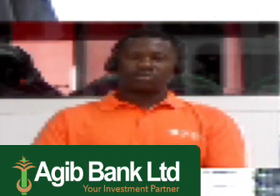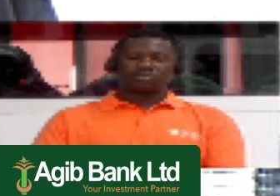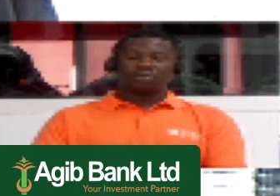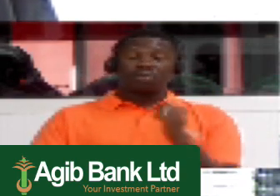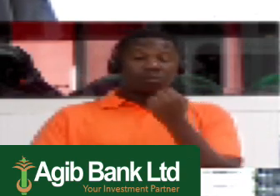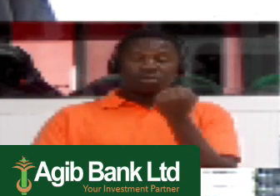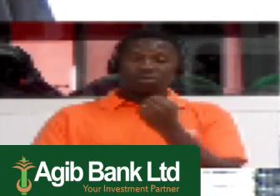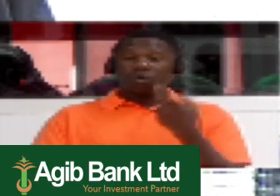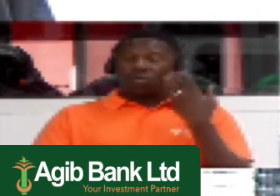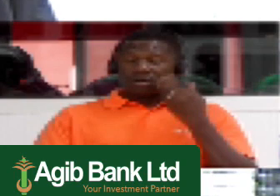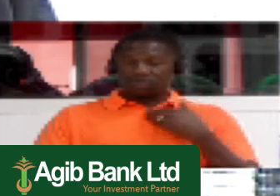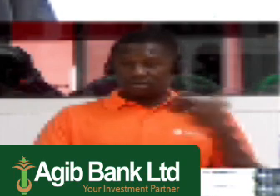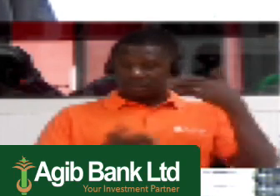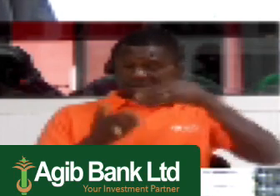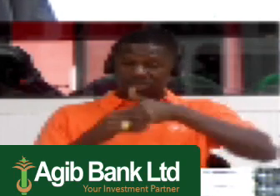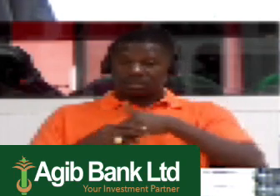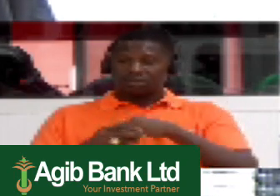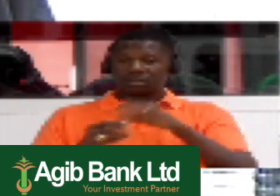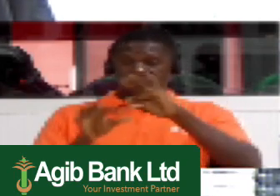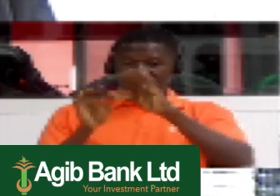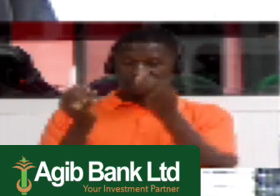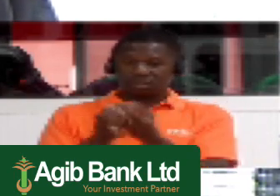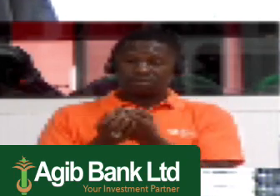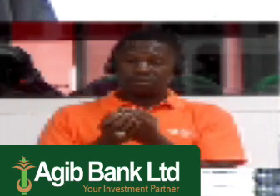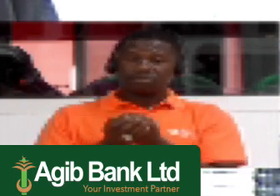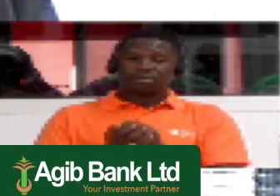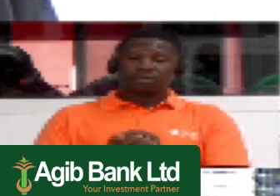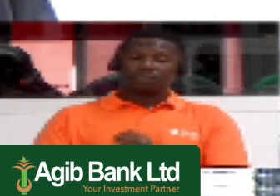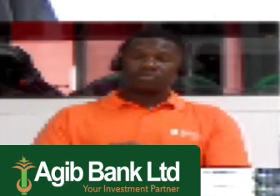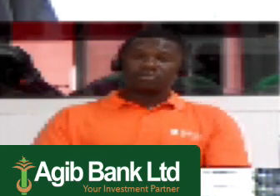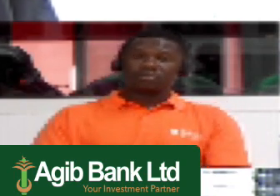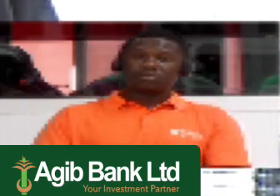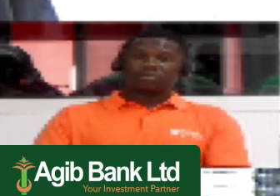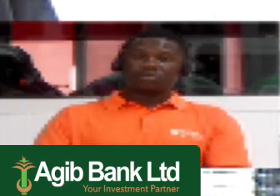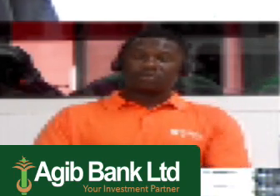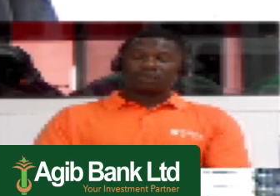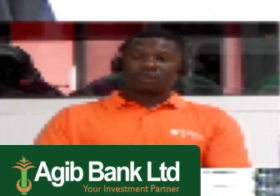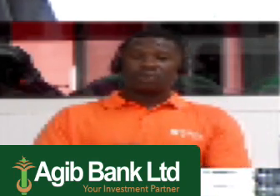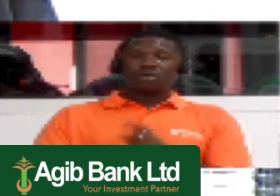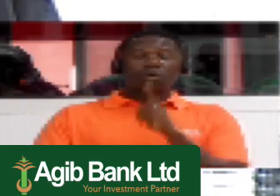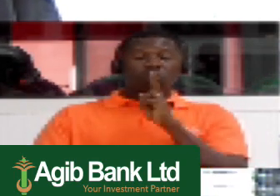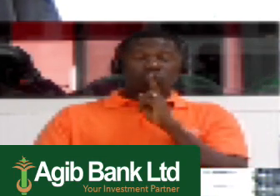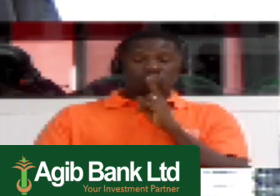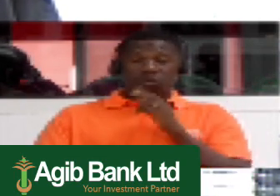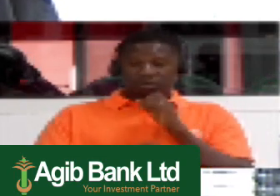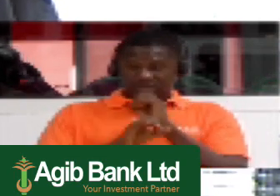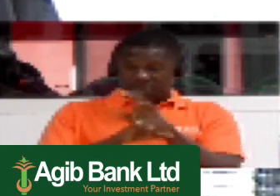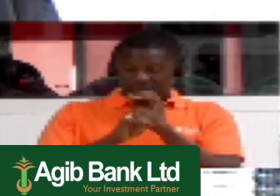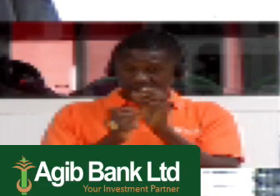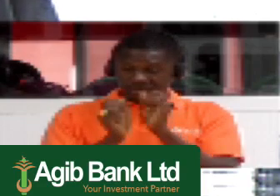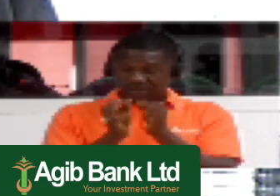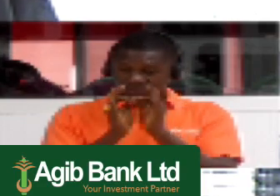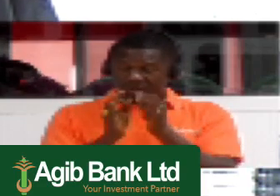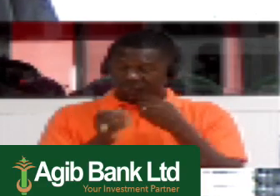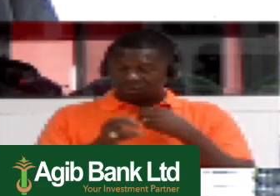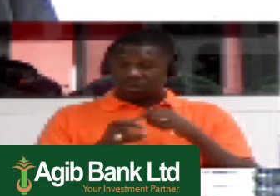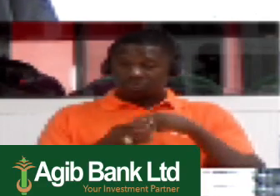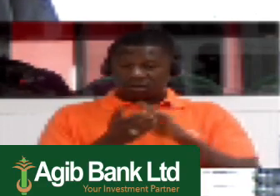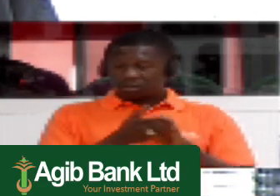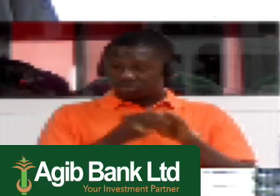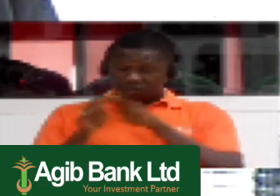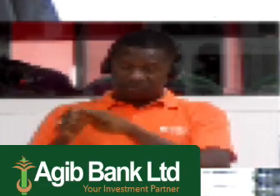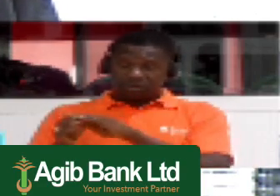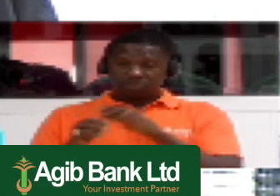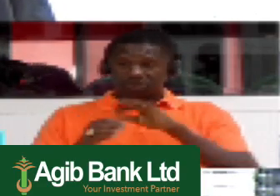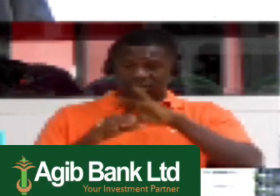Because when I was brought into the team, me and the brief kanana nja ko nye vitala patrol team le. One that briefed me on my move into the team